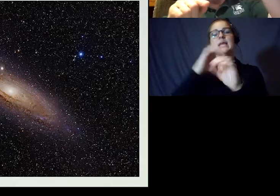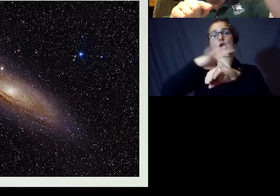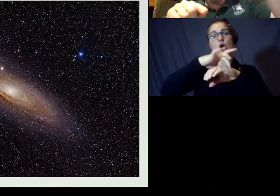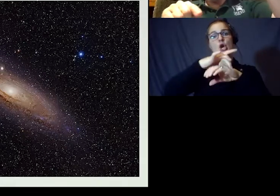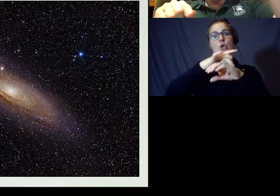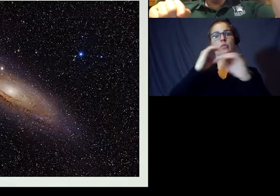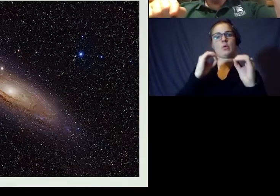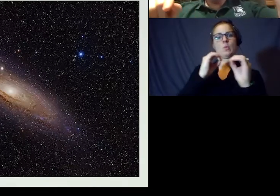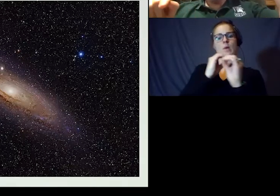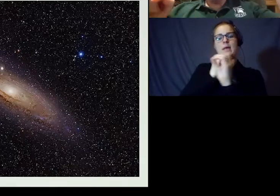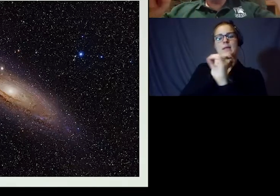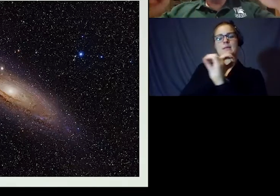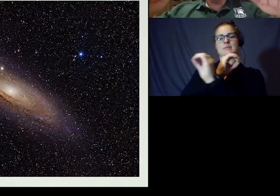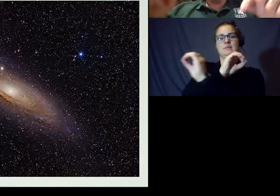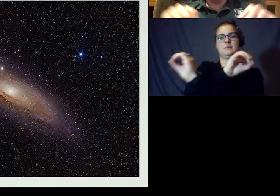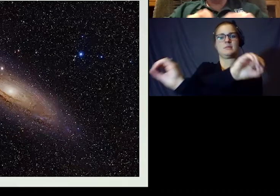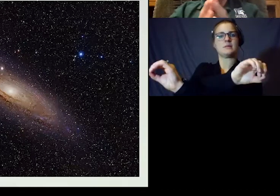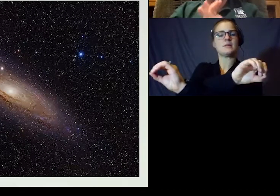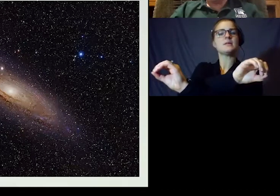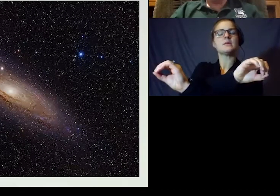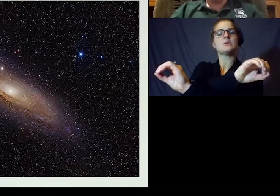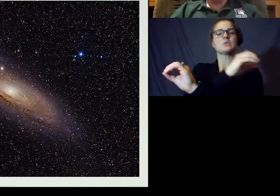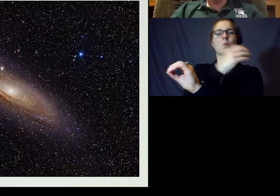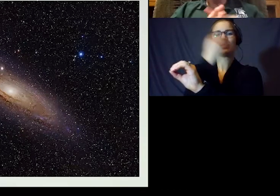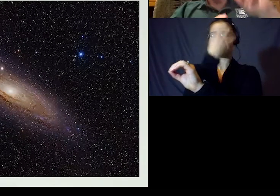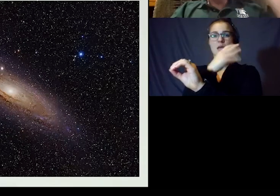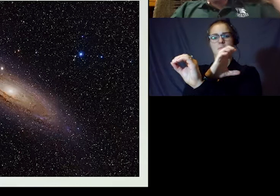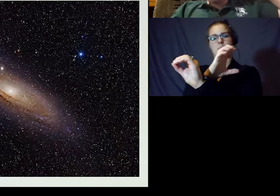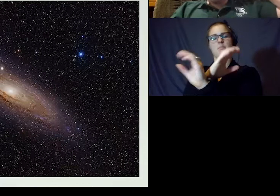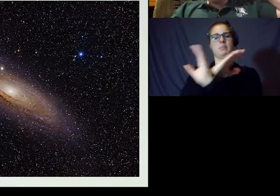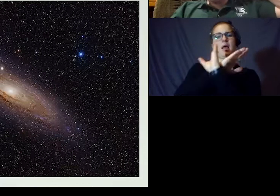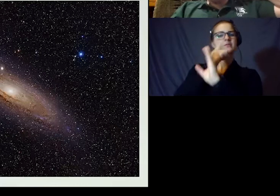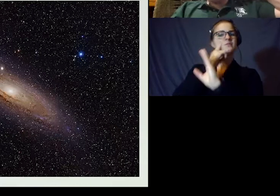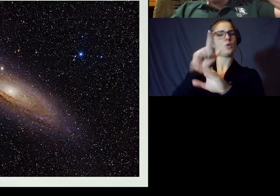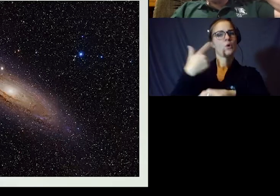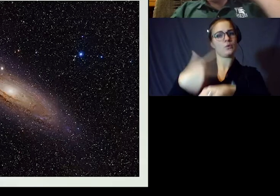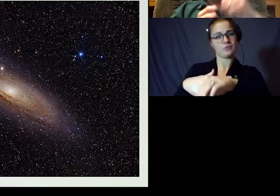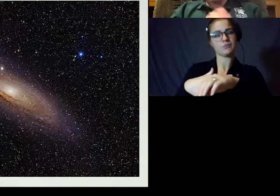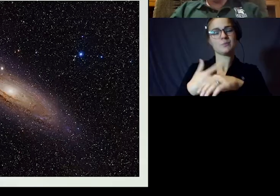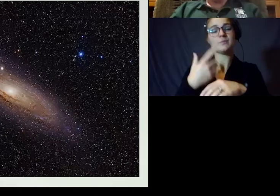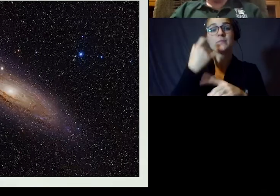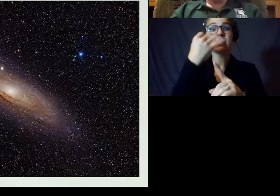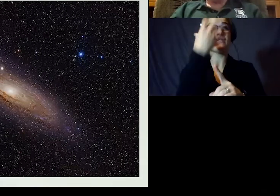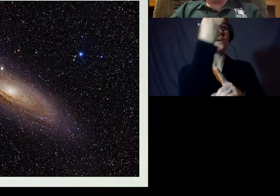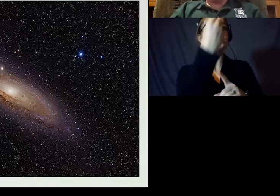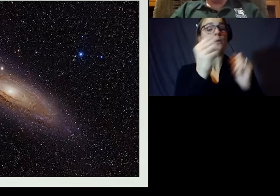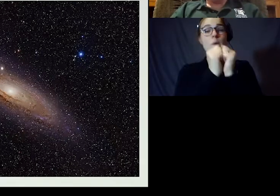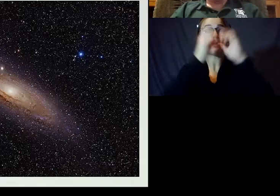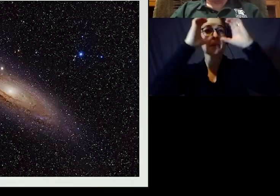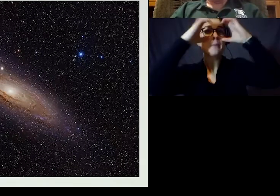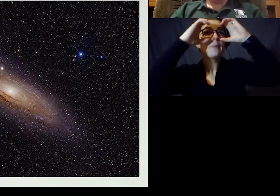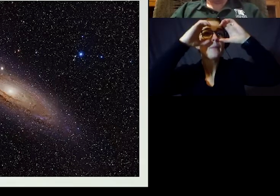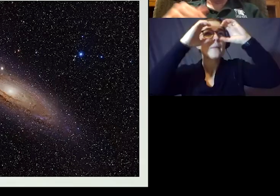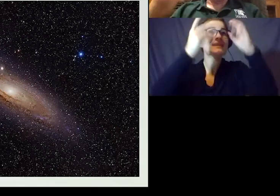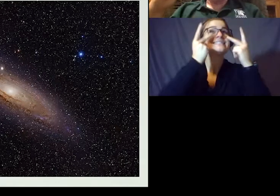of moving around past each other, and so the sun is in the way for a long time. If you're out there with binoculars, you could be able to see it,